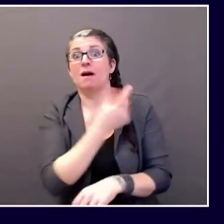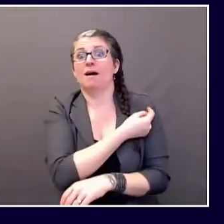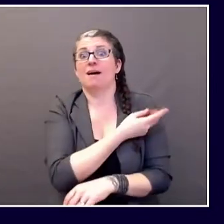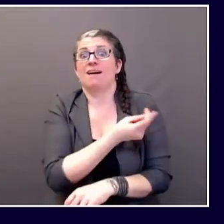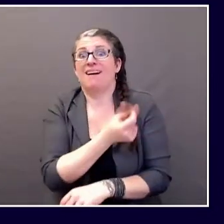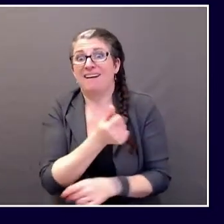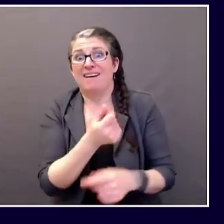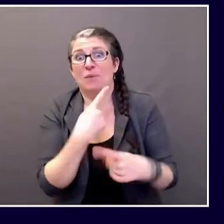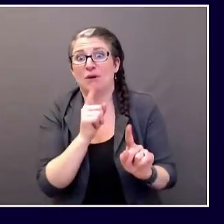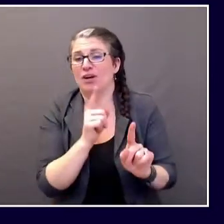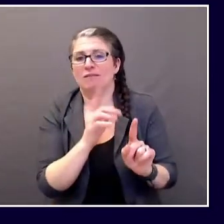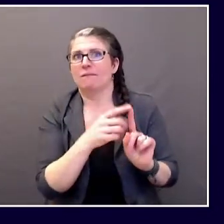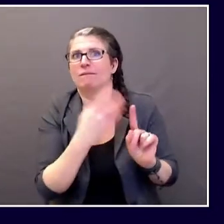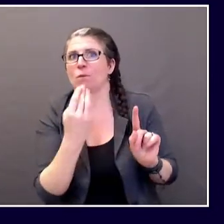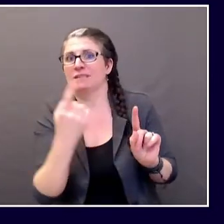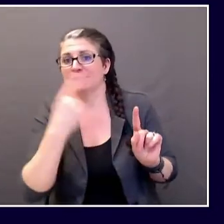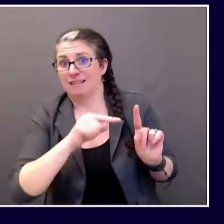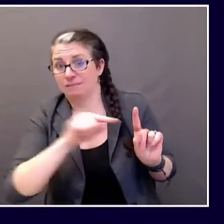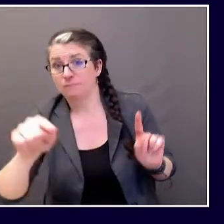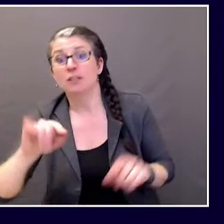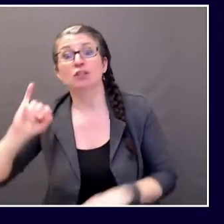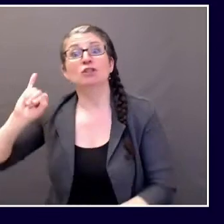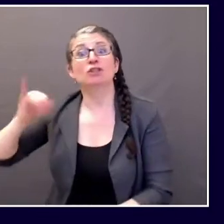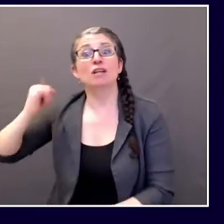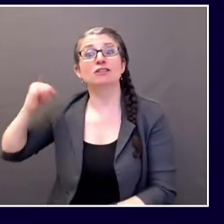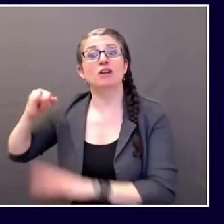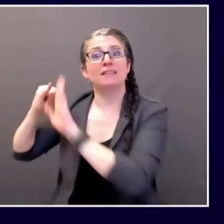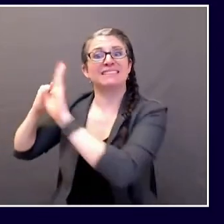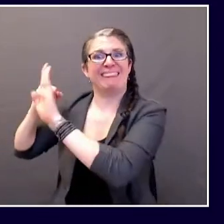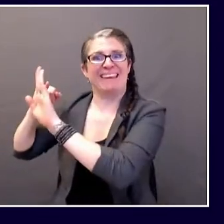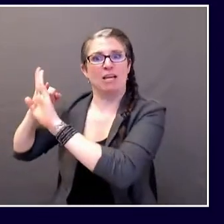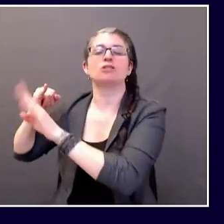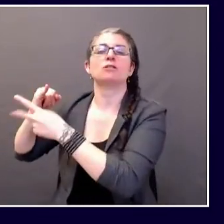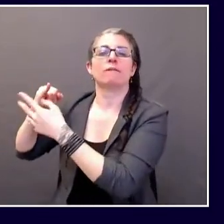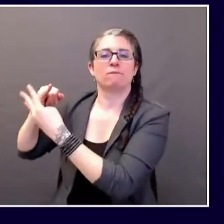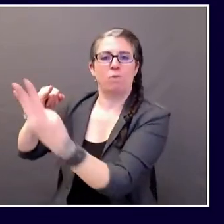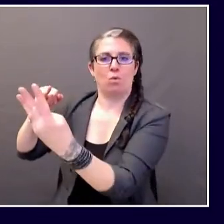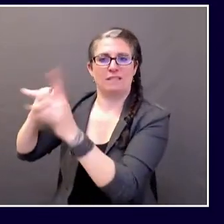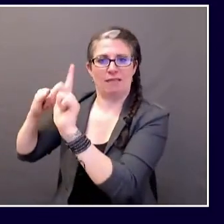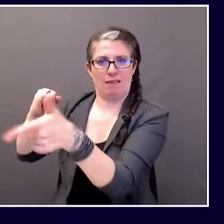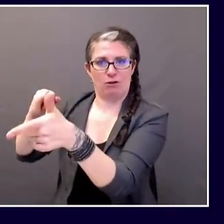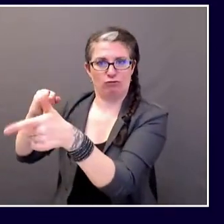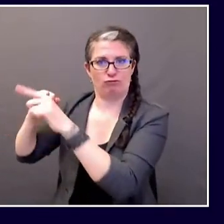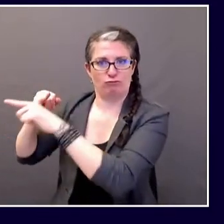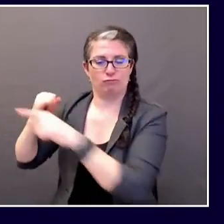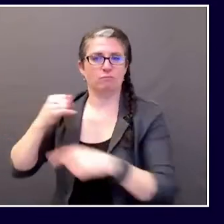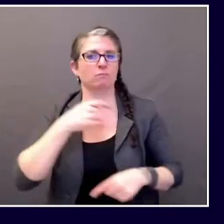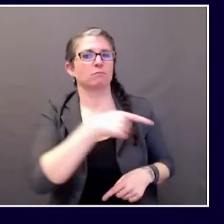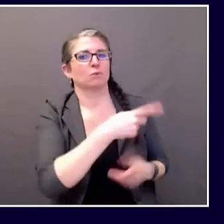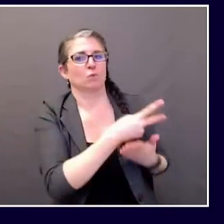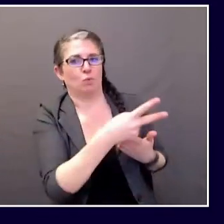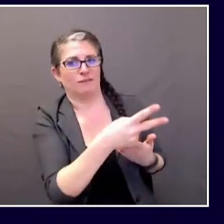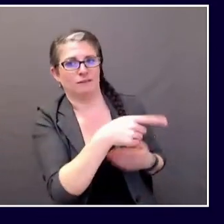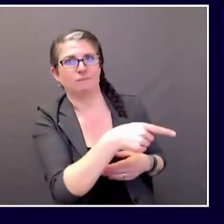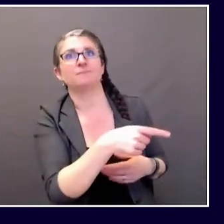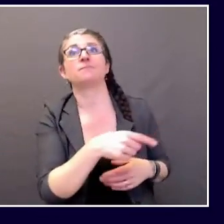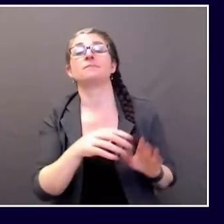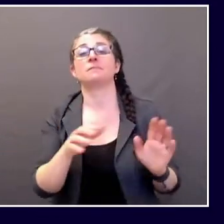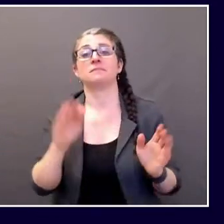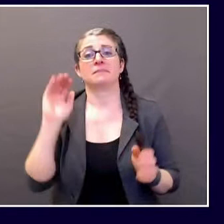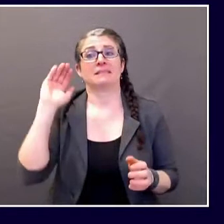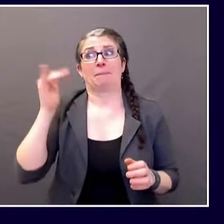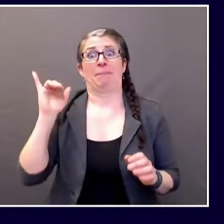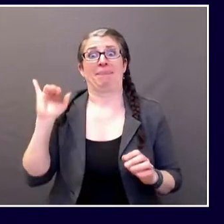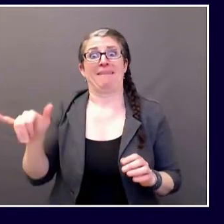less likely that somebody who has been fully vaccinated could harbor the virus in sufficient loads or sufficient volume to